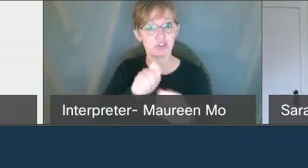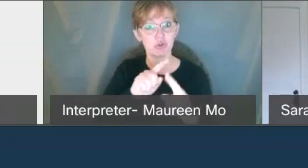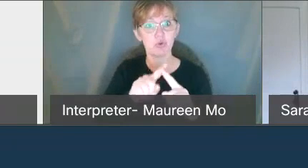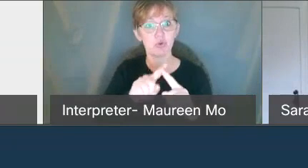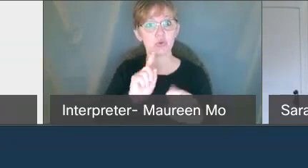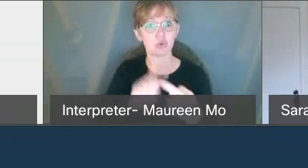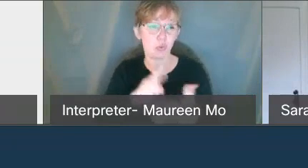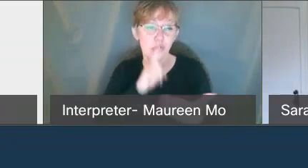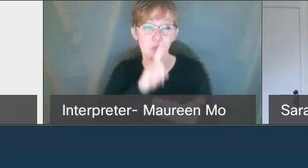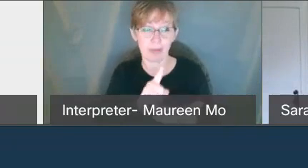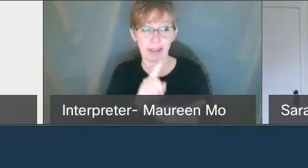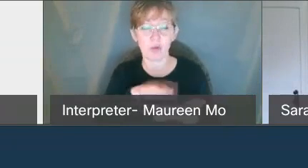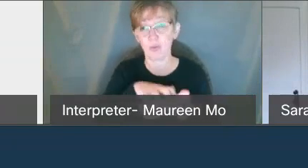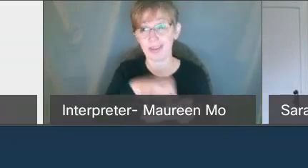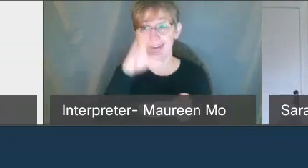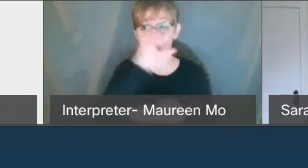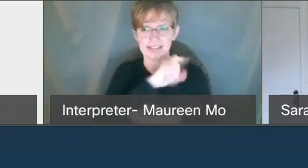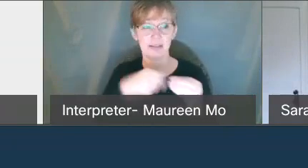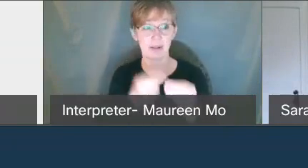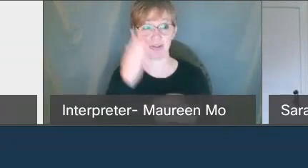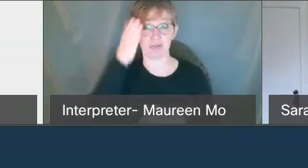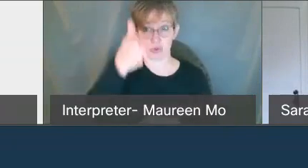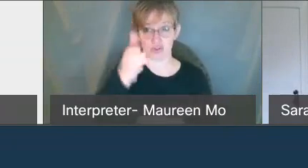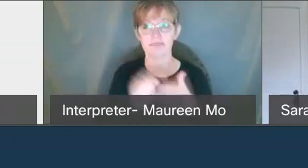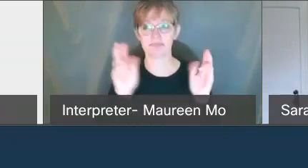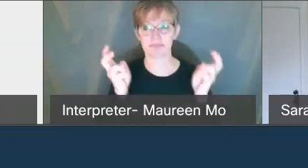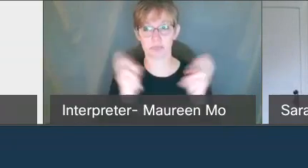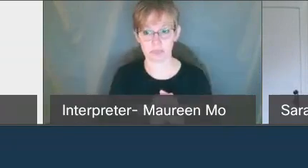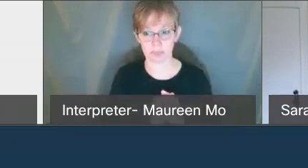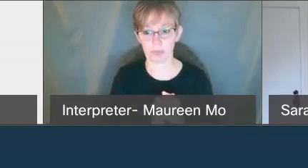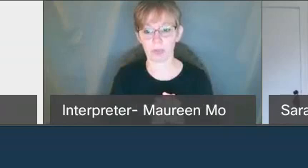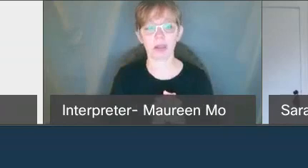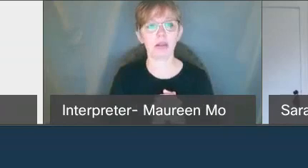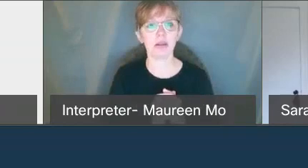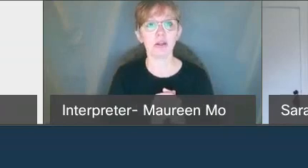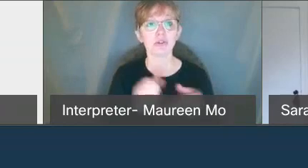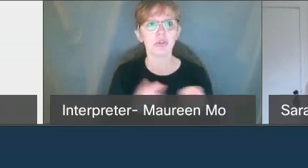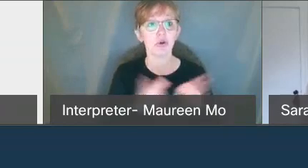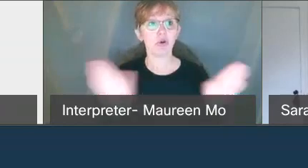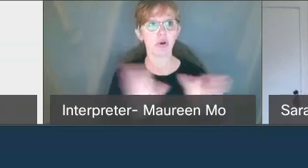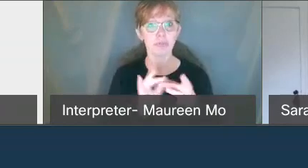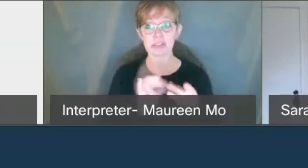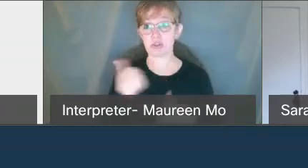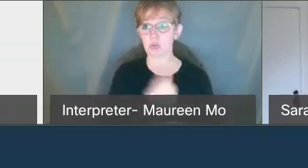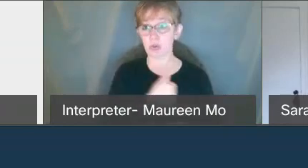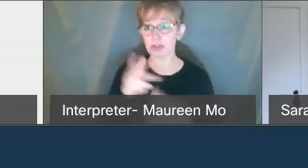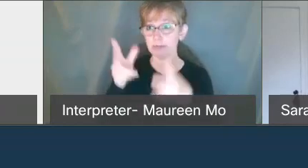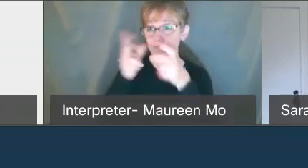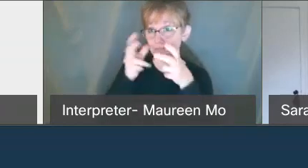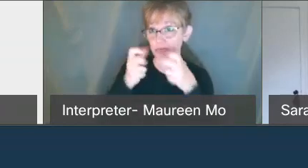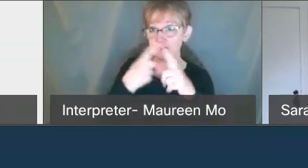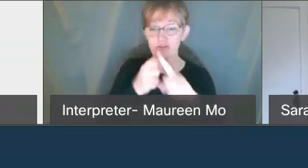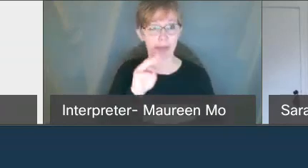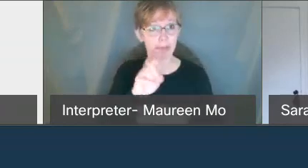the future. So here, the sort of overall message that we're receiving from the media and